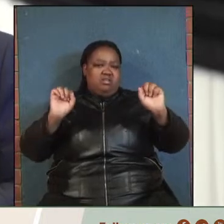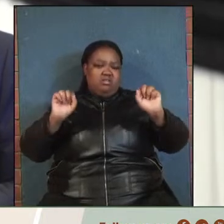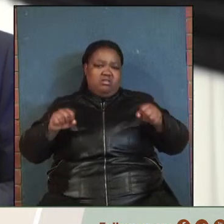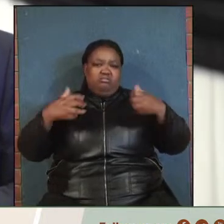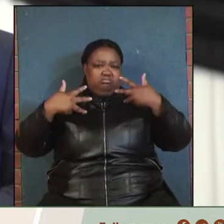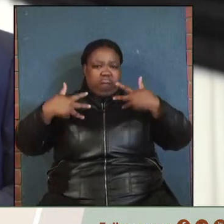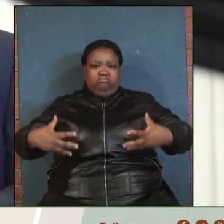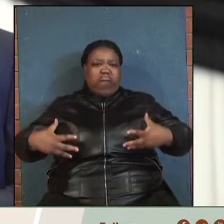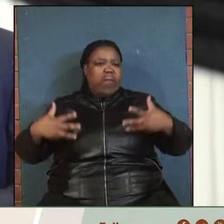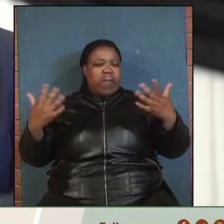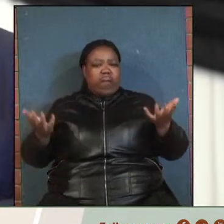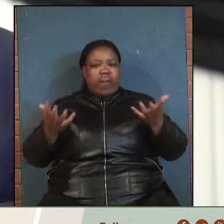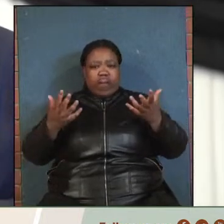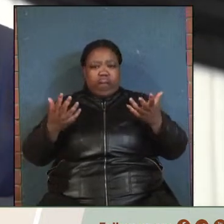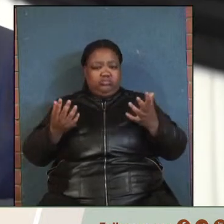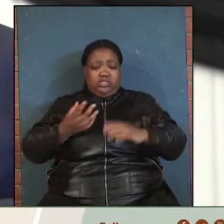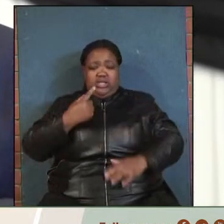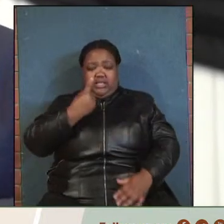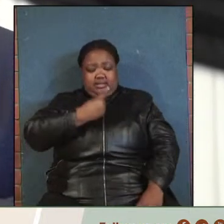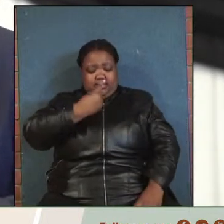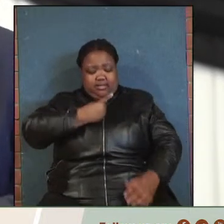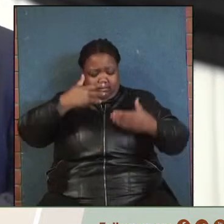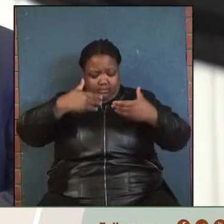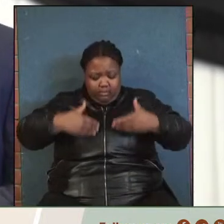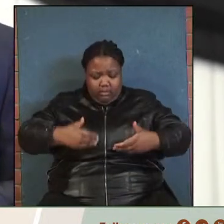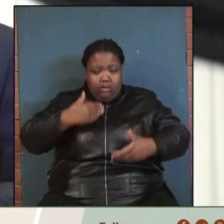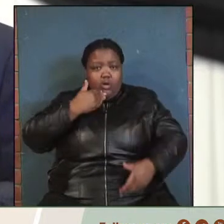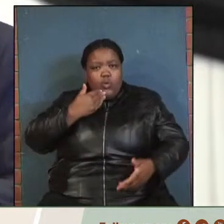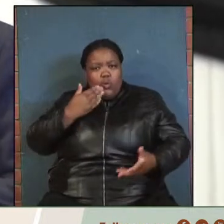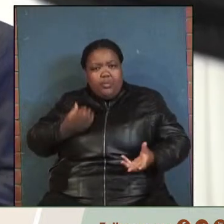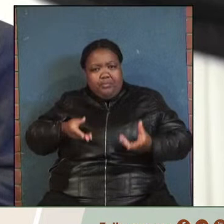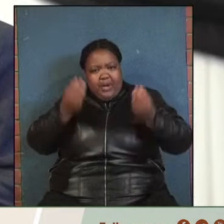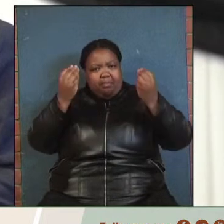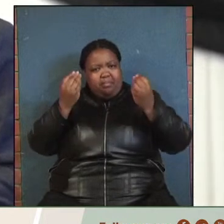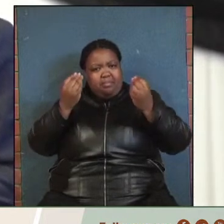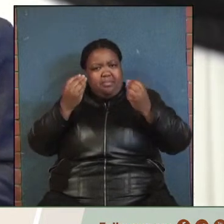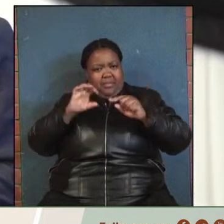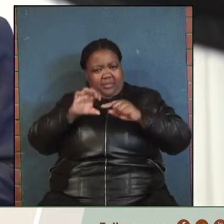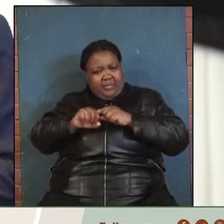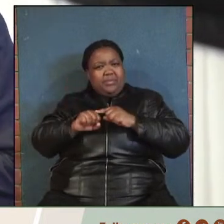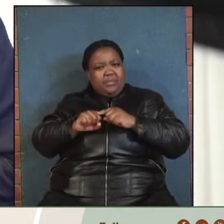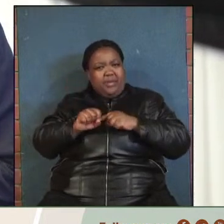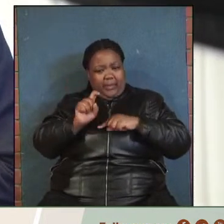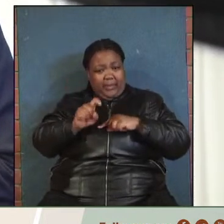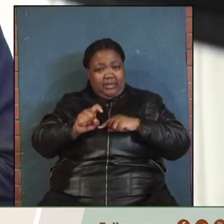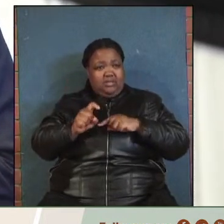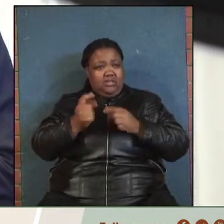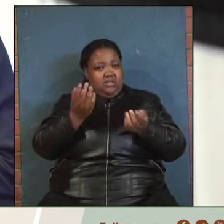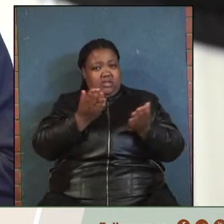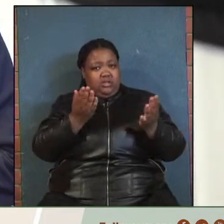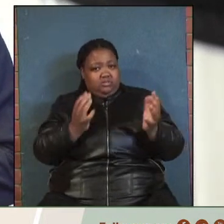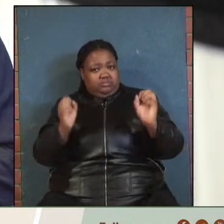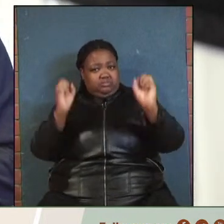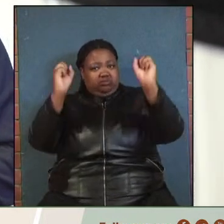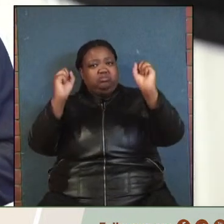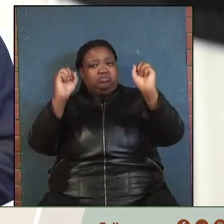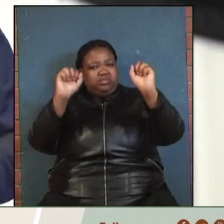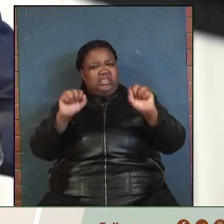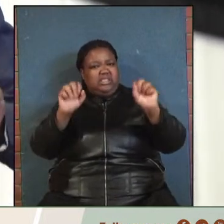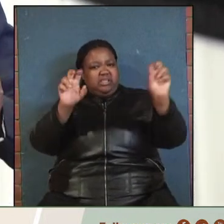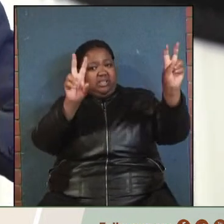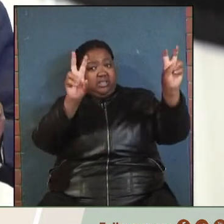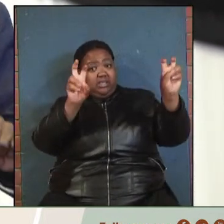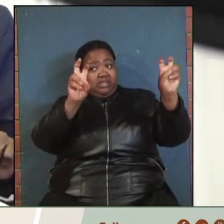to find yourself. We wanted you to talk to the issues